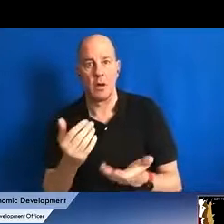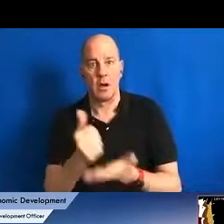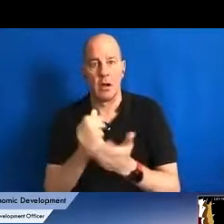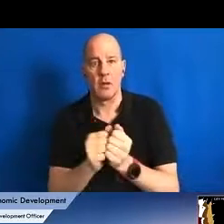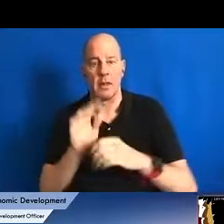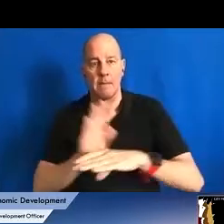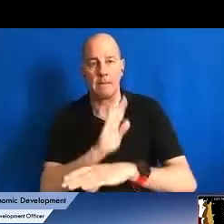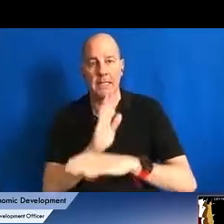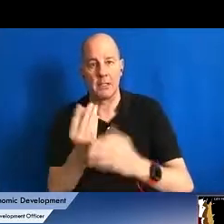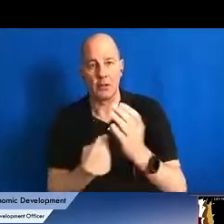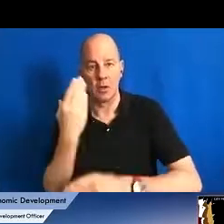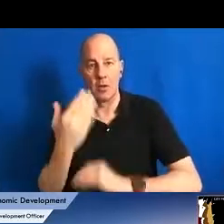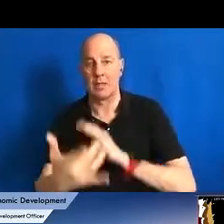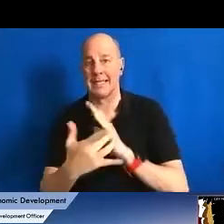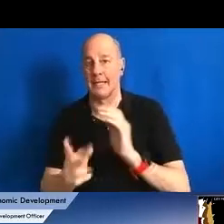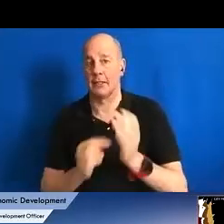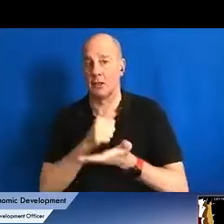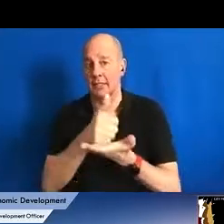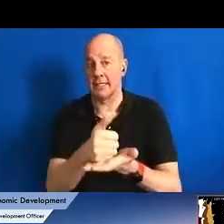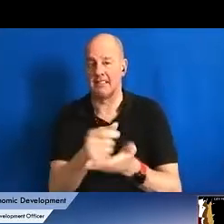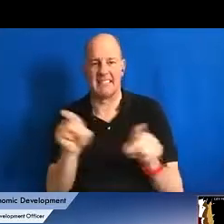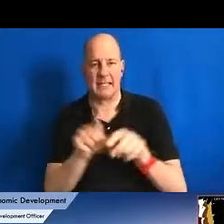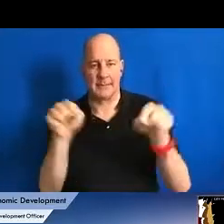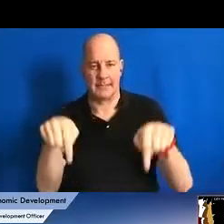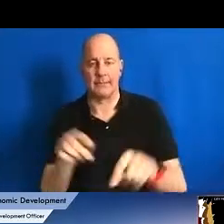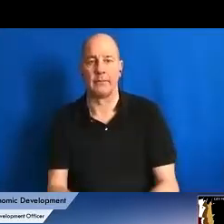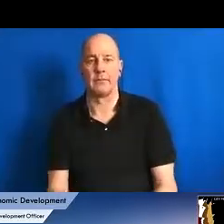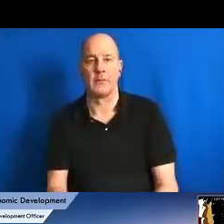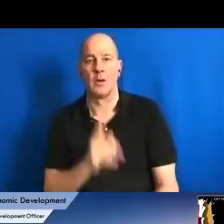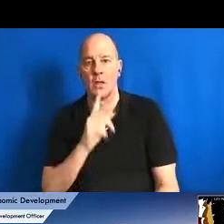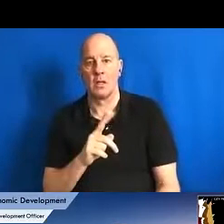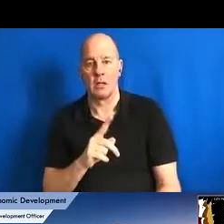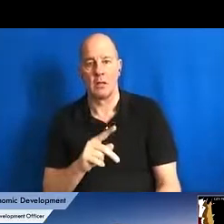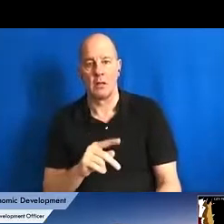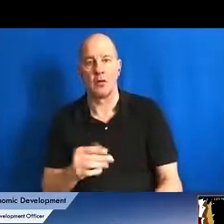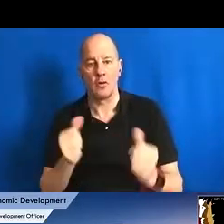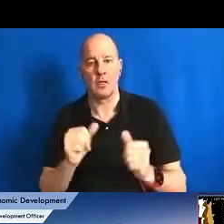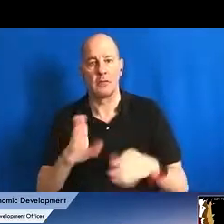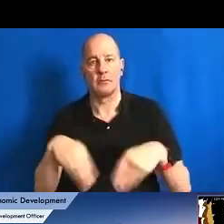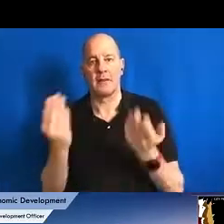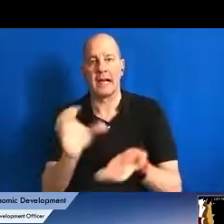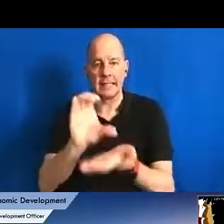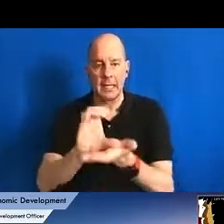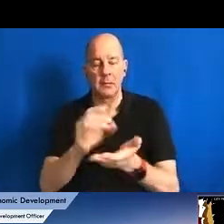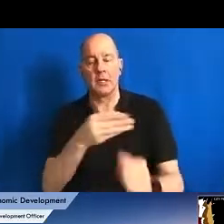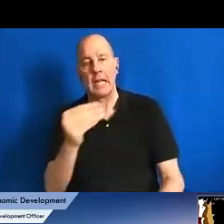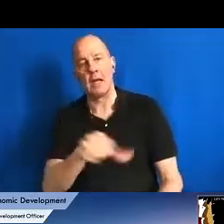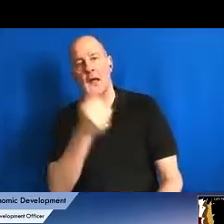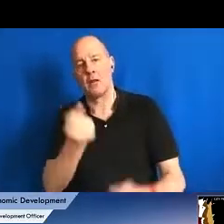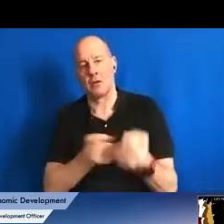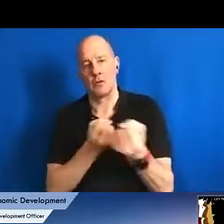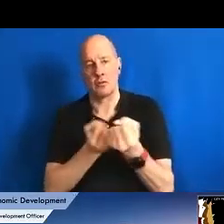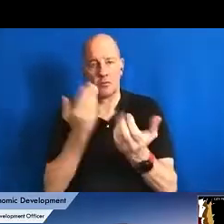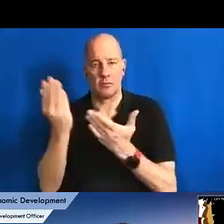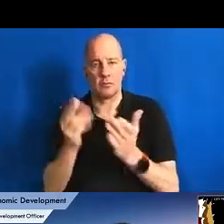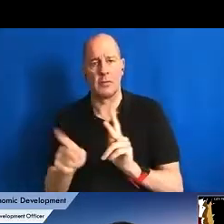what we're providing now. So it goes hand in hand with just providing capital. They really want that that nurturing, the